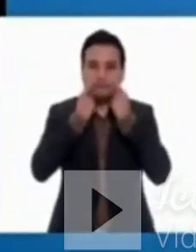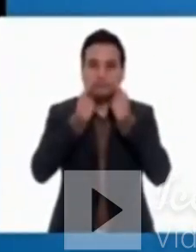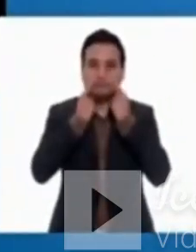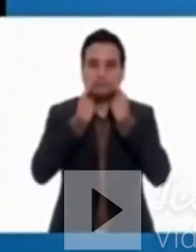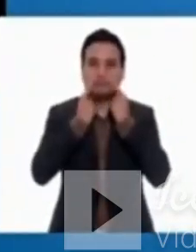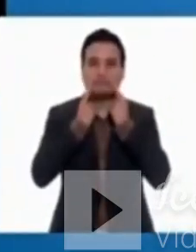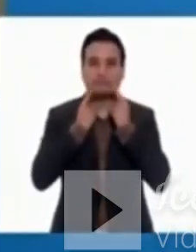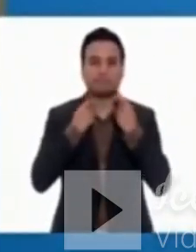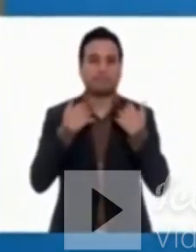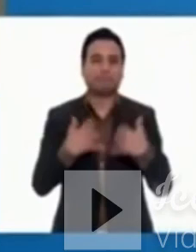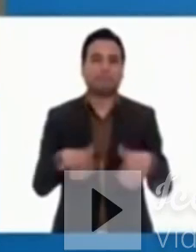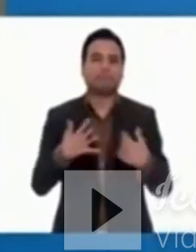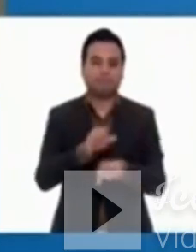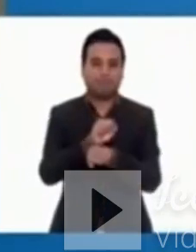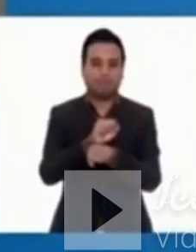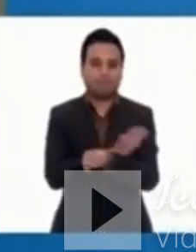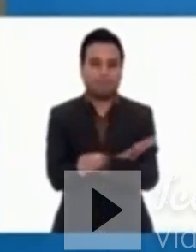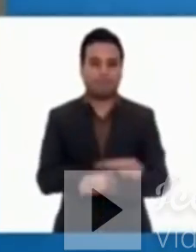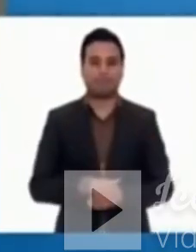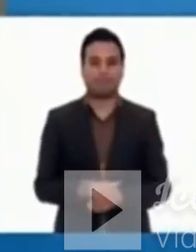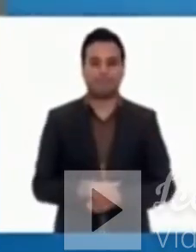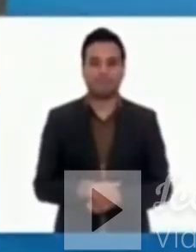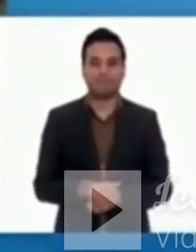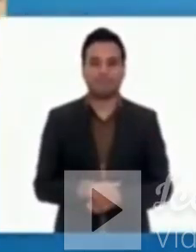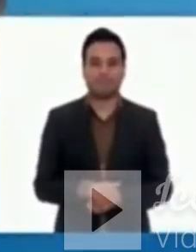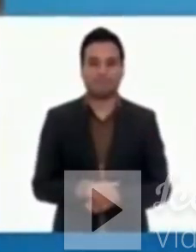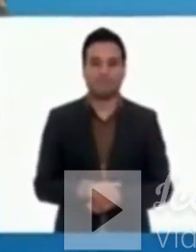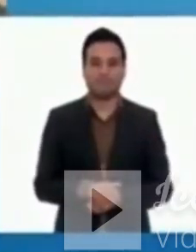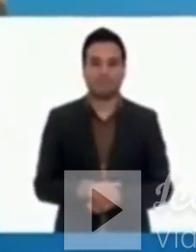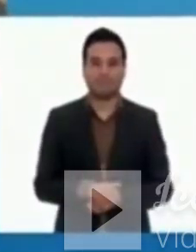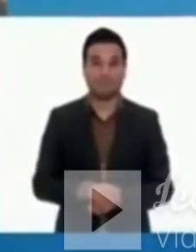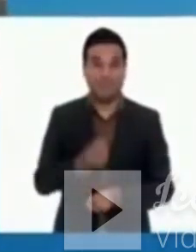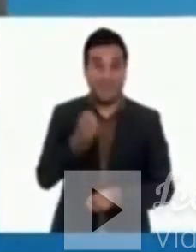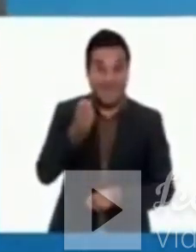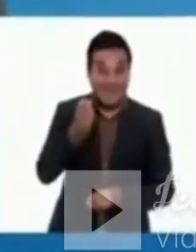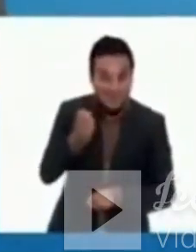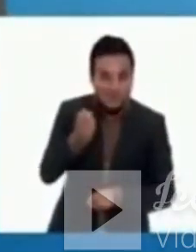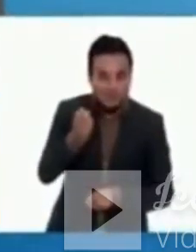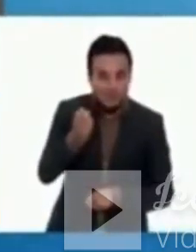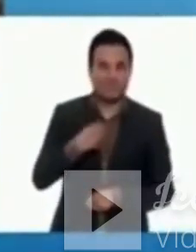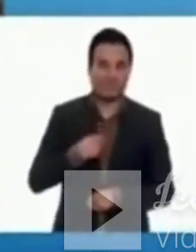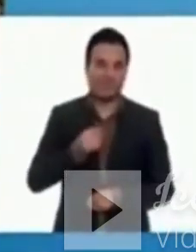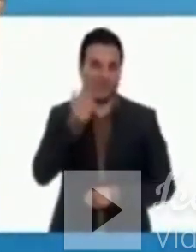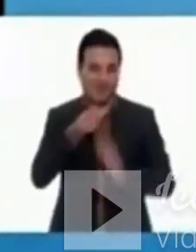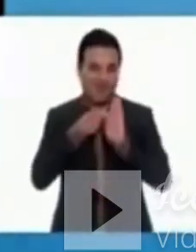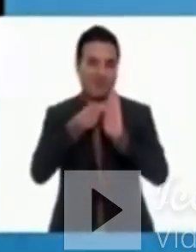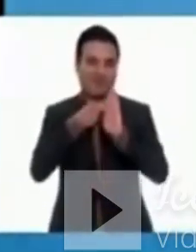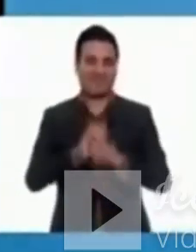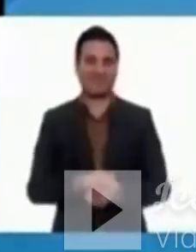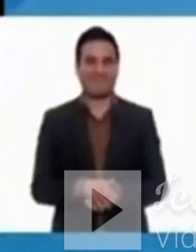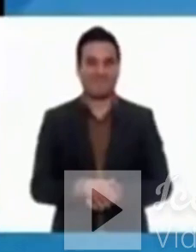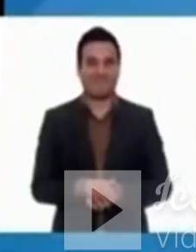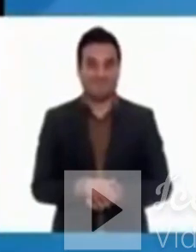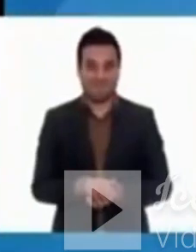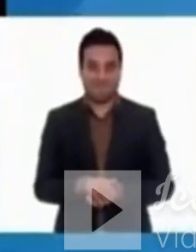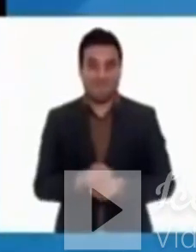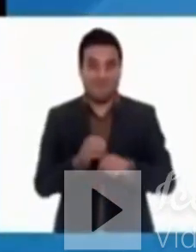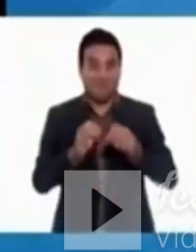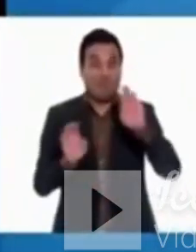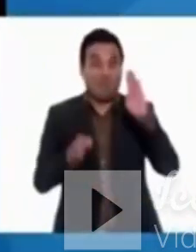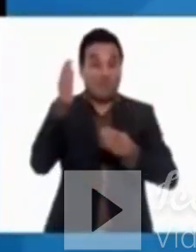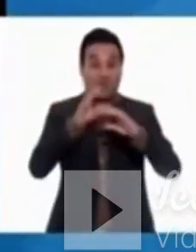That's what I really wanted to try and capture. We are on a marble floating in the middle of